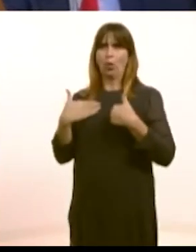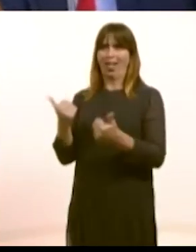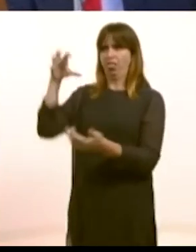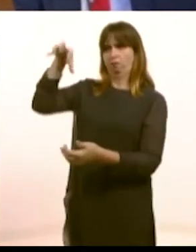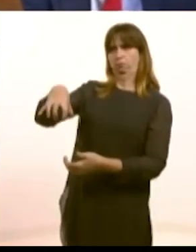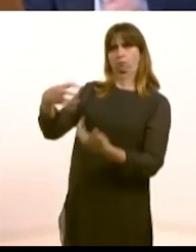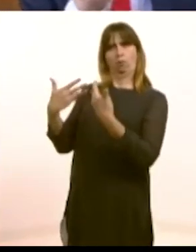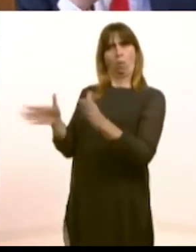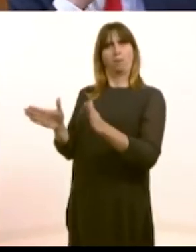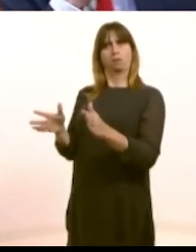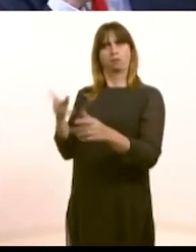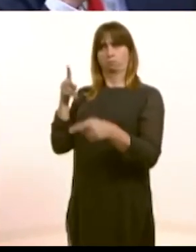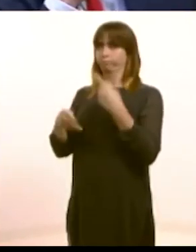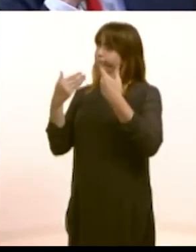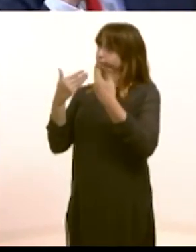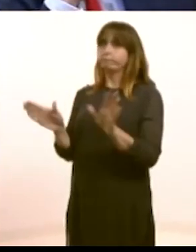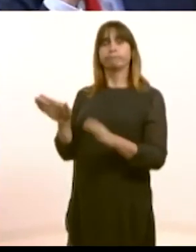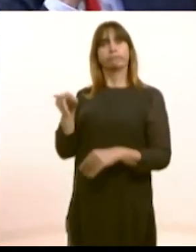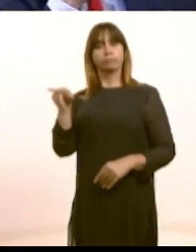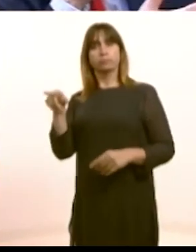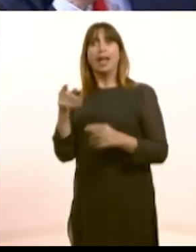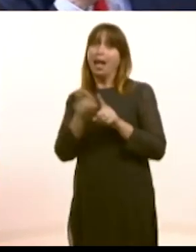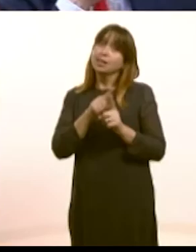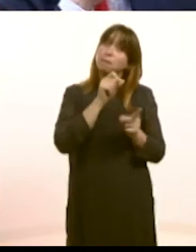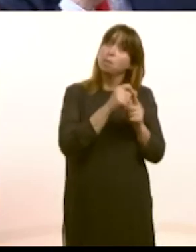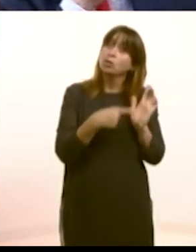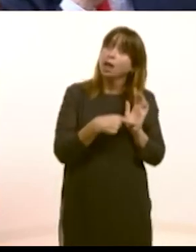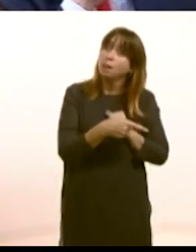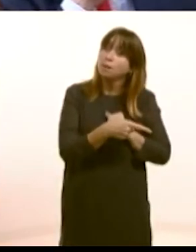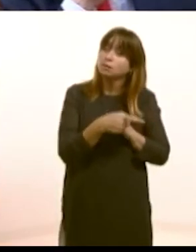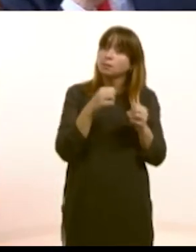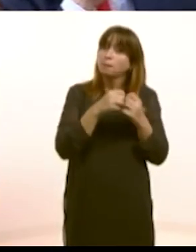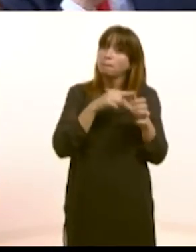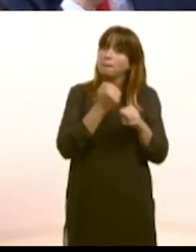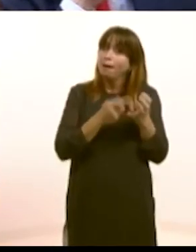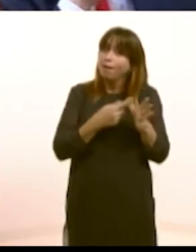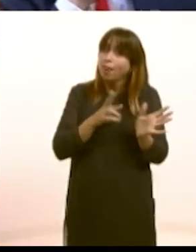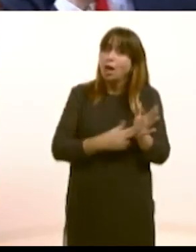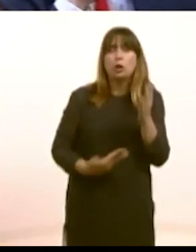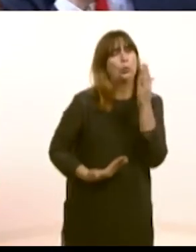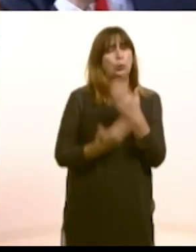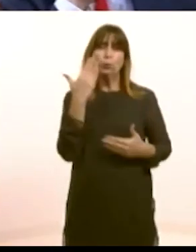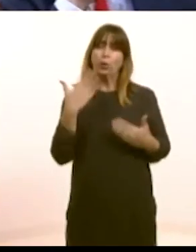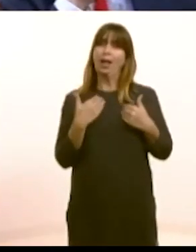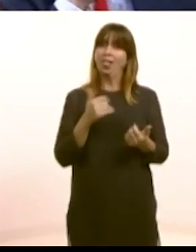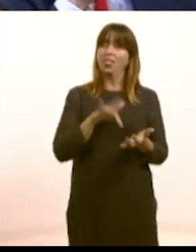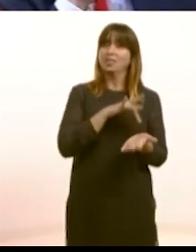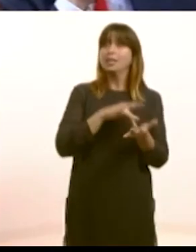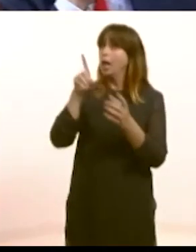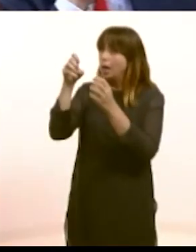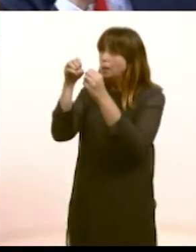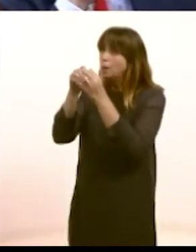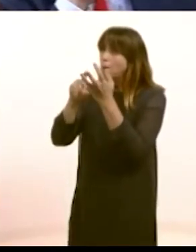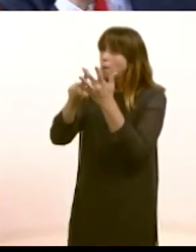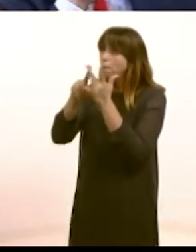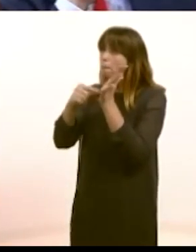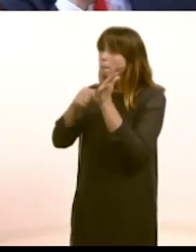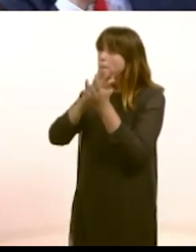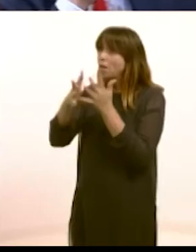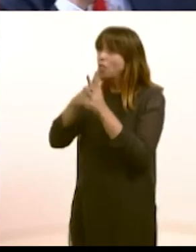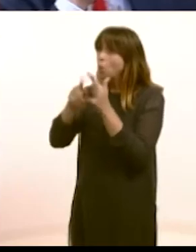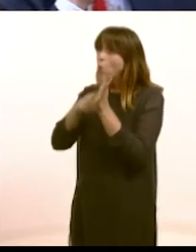was opened there, or people indeed in Port Talbot, Wayne Baglin, the Port Talbot Hospital, brand new health centre there, or Bilth Wells, brand new health centre there.